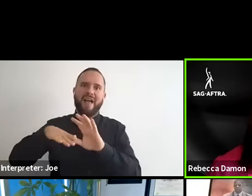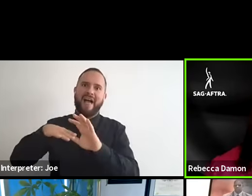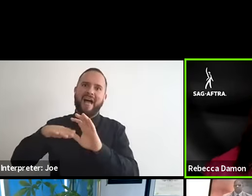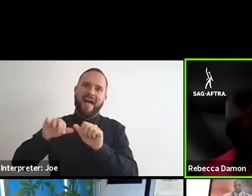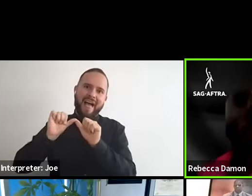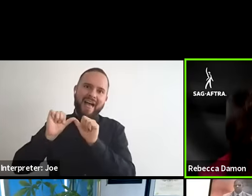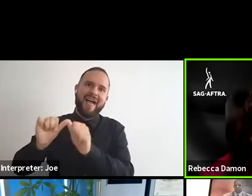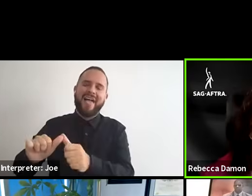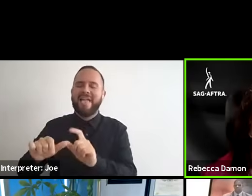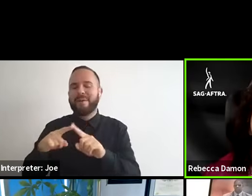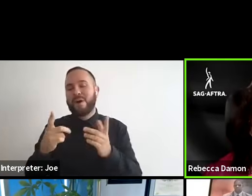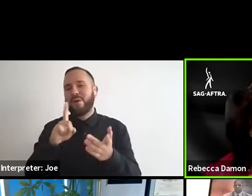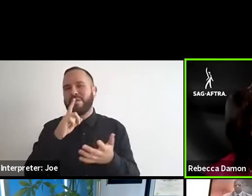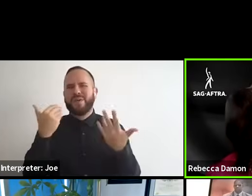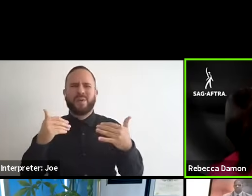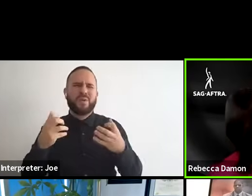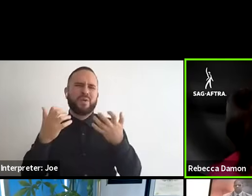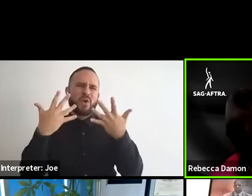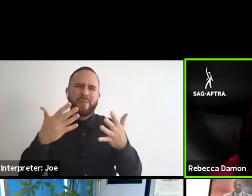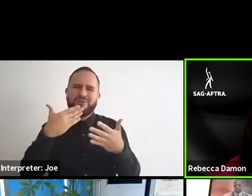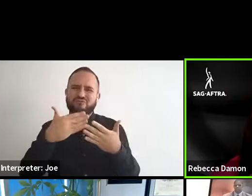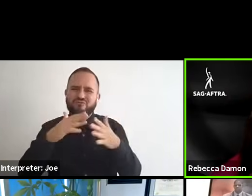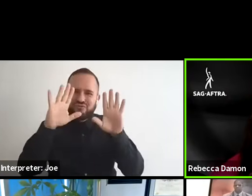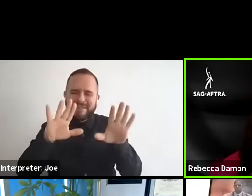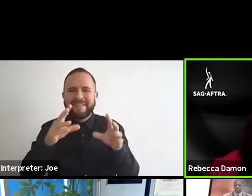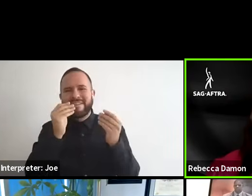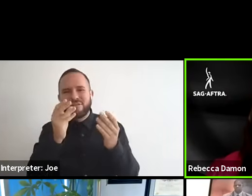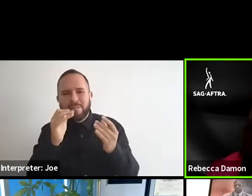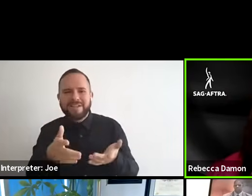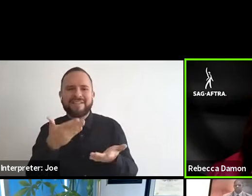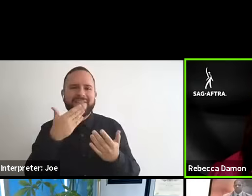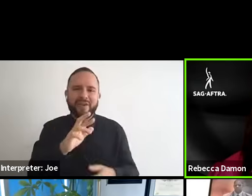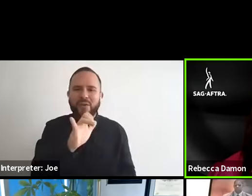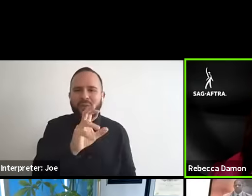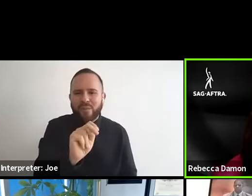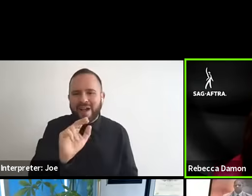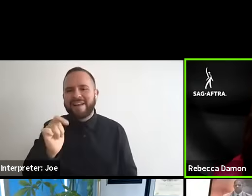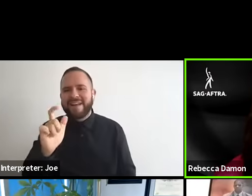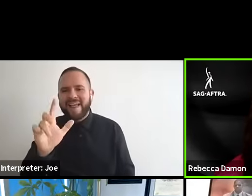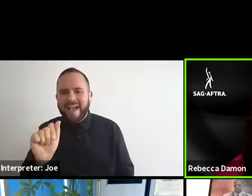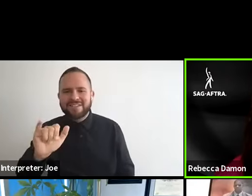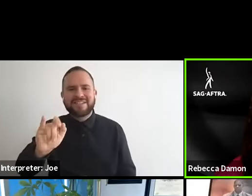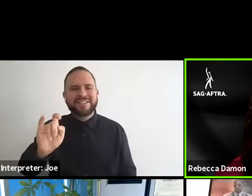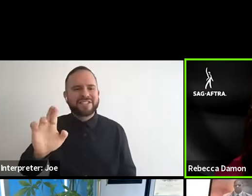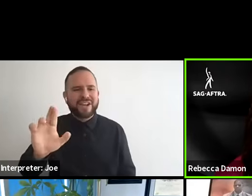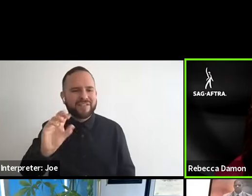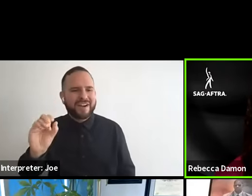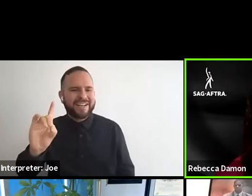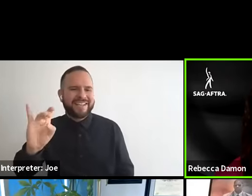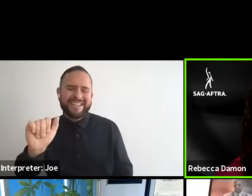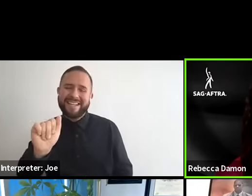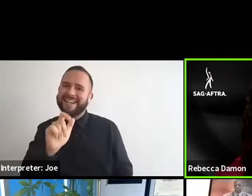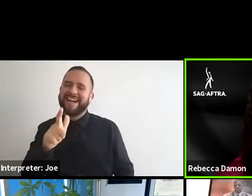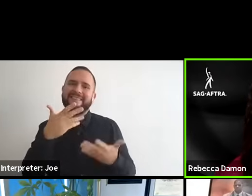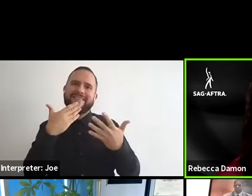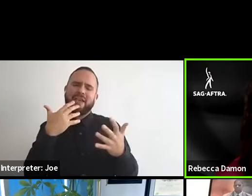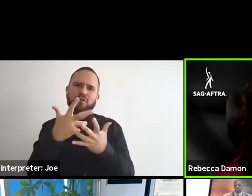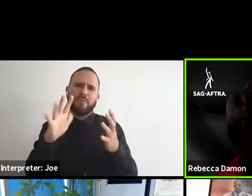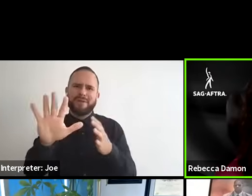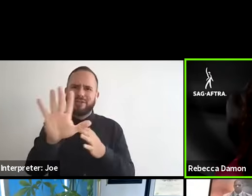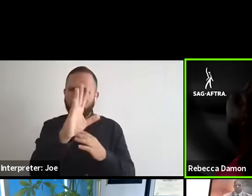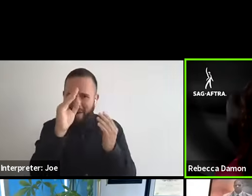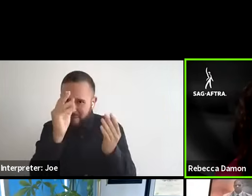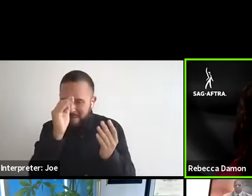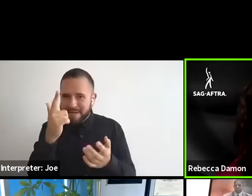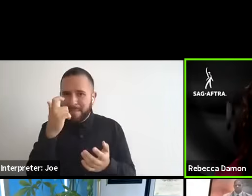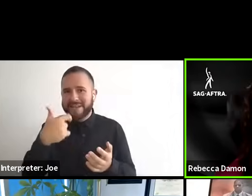here. Ryan and Dina, Angela and Jennifer, you just were incredible. And, you know, I want to thank you for the information, because I think people